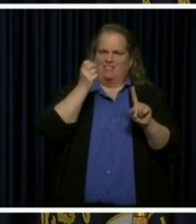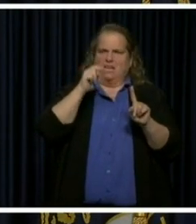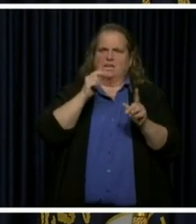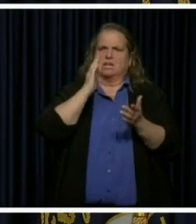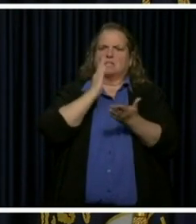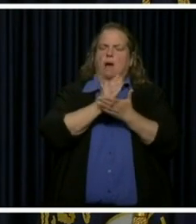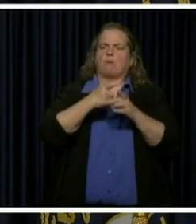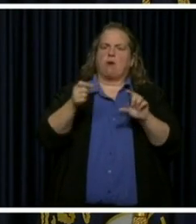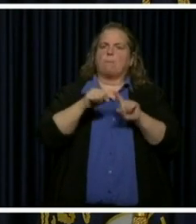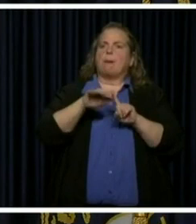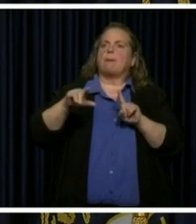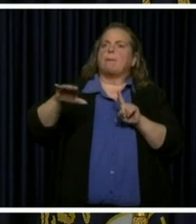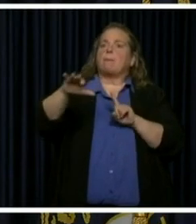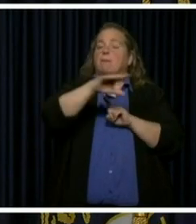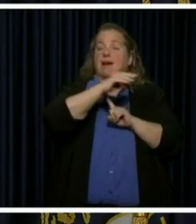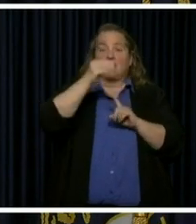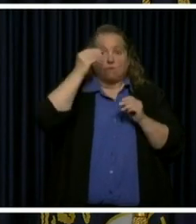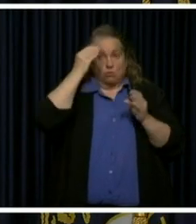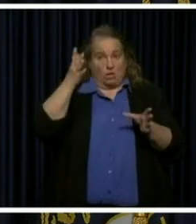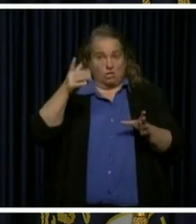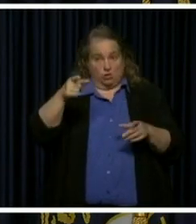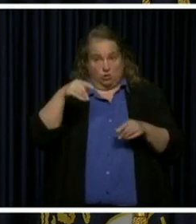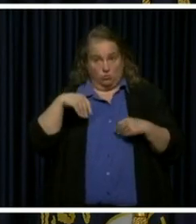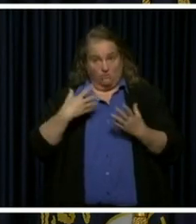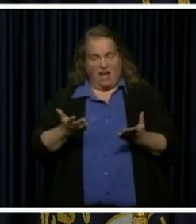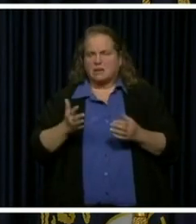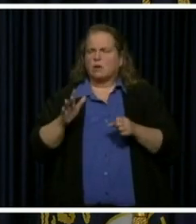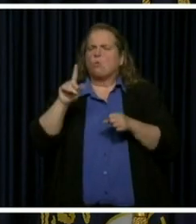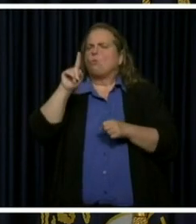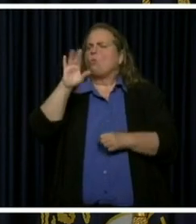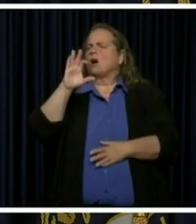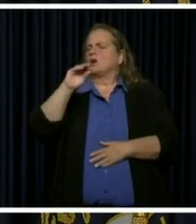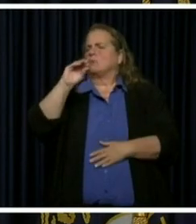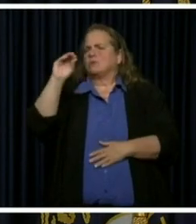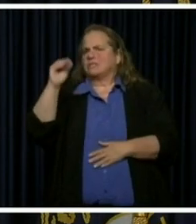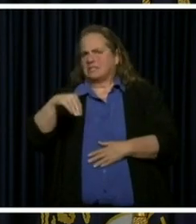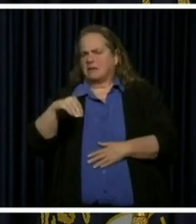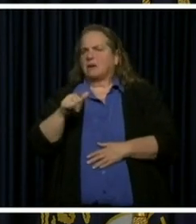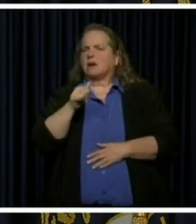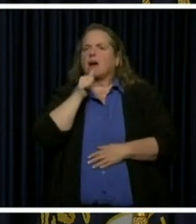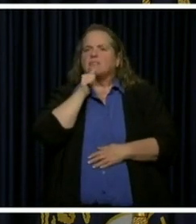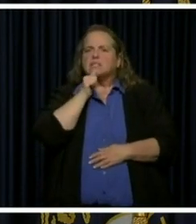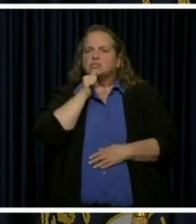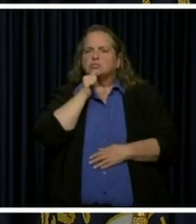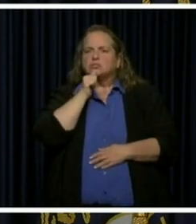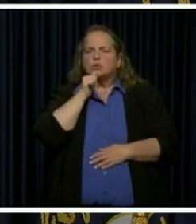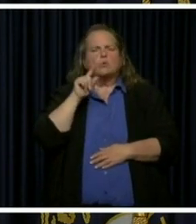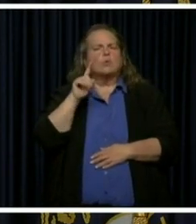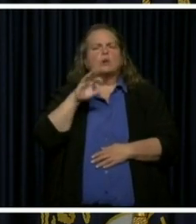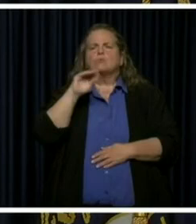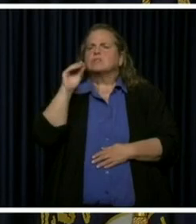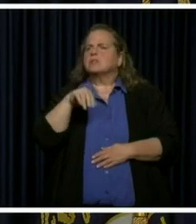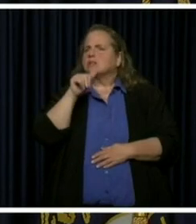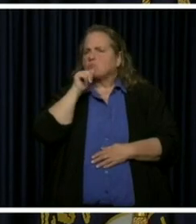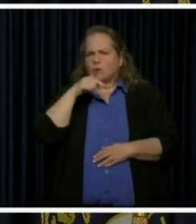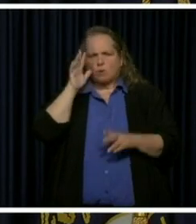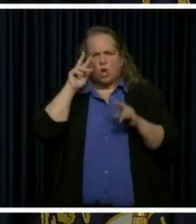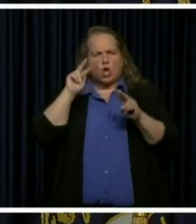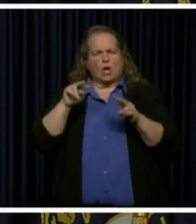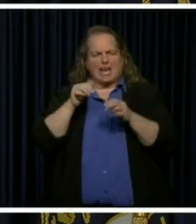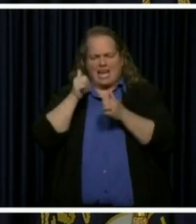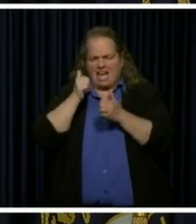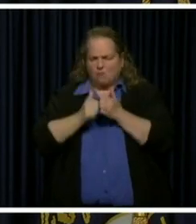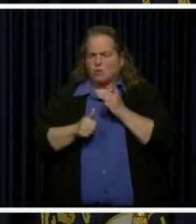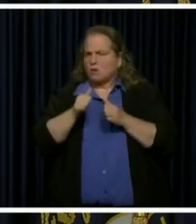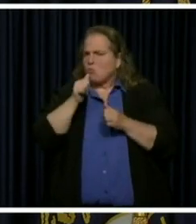is completely confidential, entirely, and we will be looking at every privacy concern out there from the